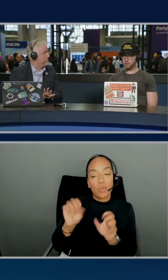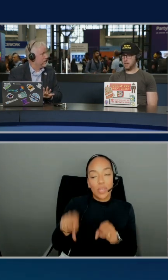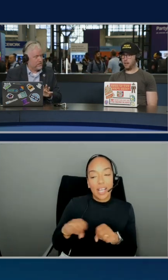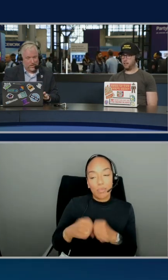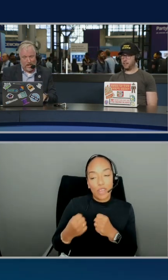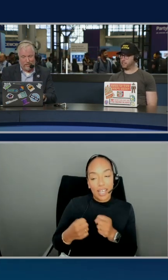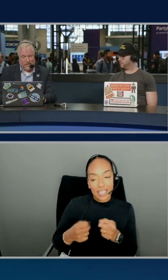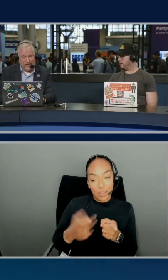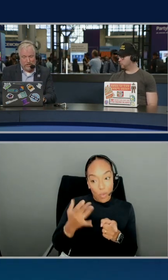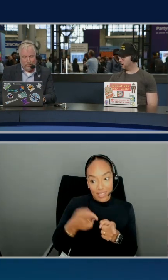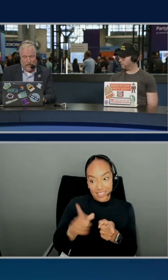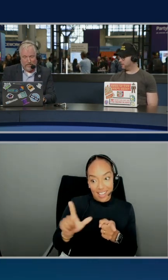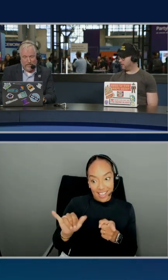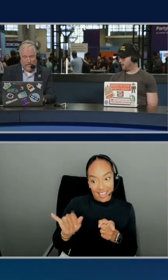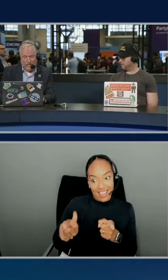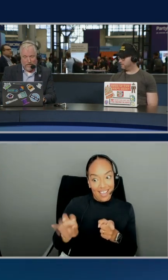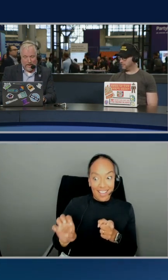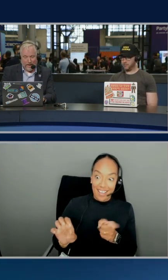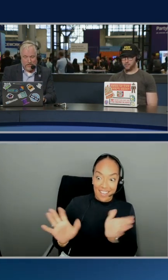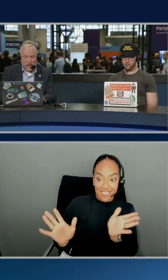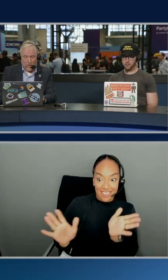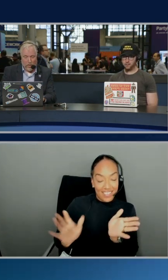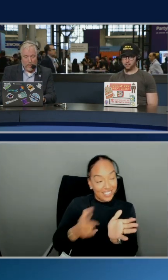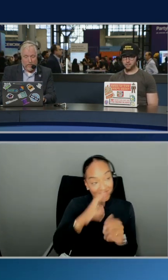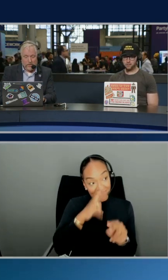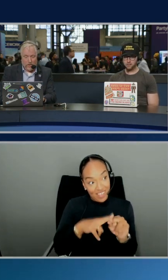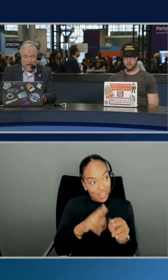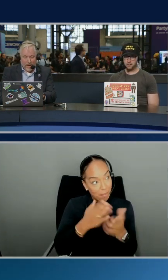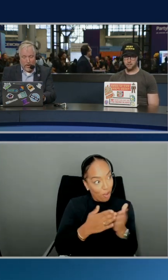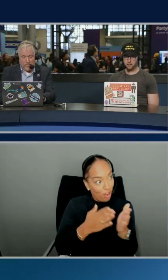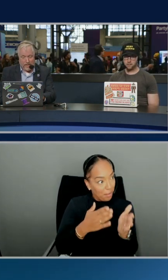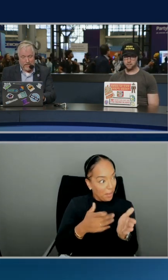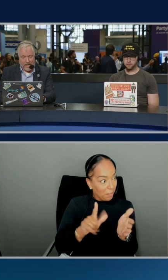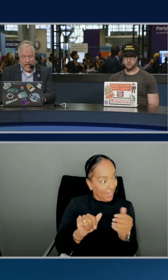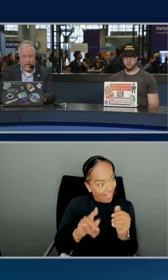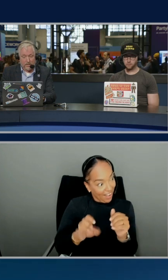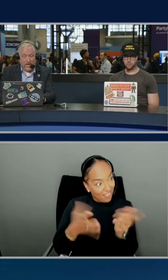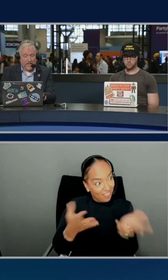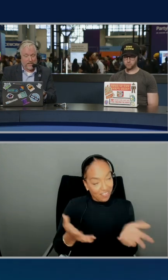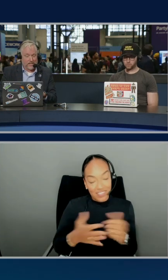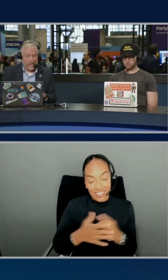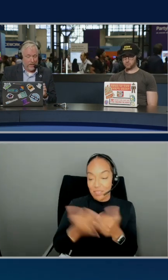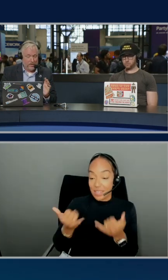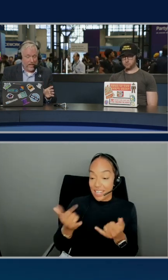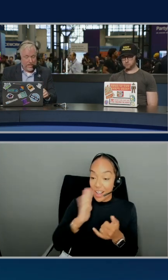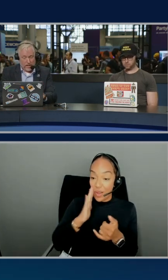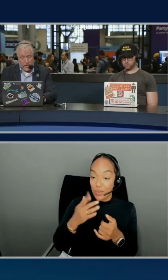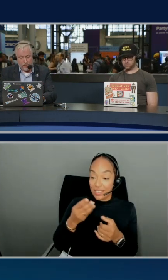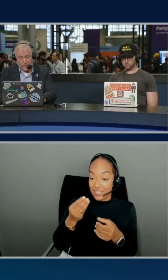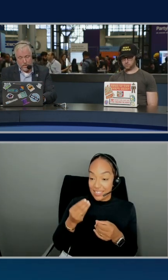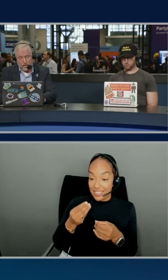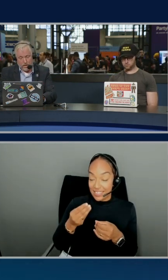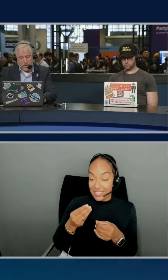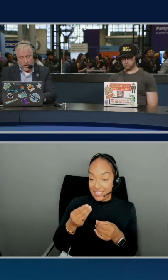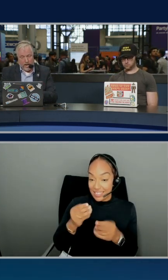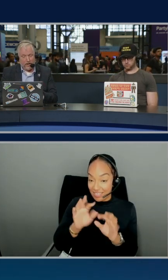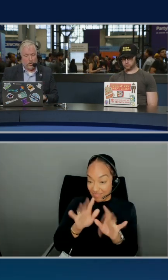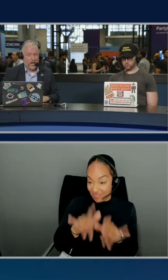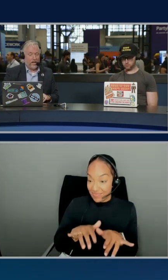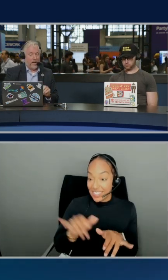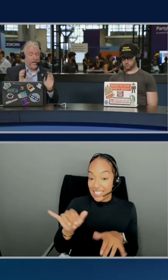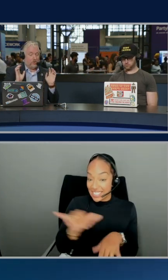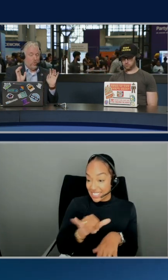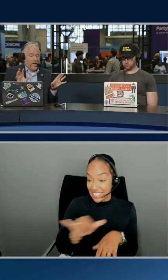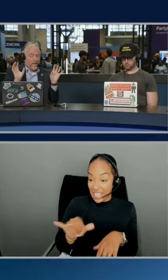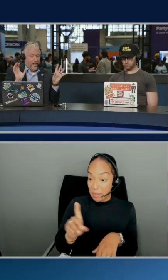live. Yeah. This is live. That's Let's the have fun some part of being live. Yeah. So now I'm going to say take that same data and